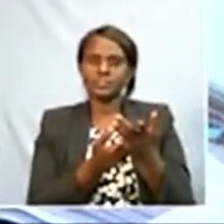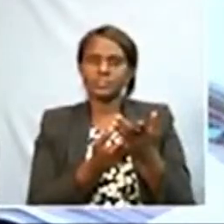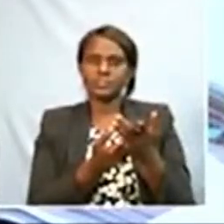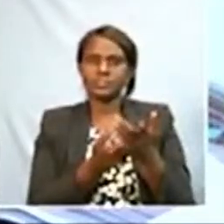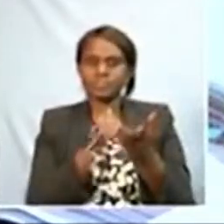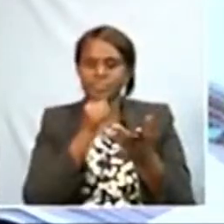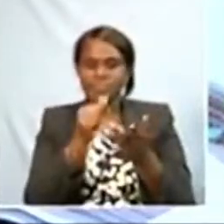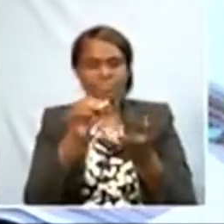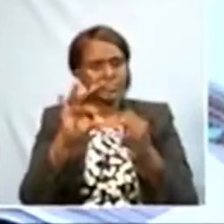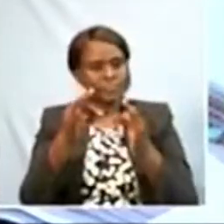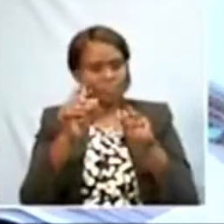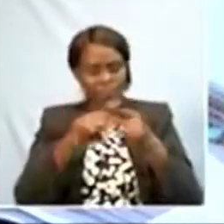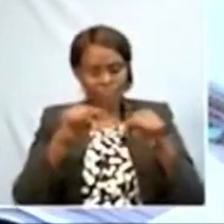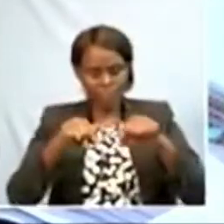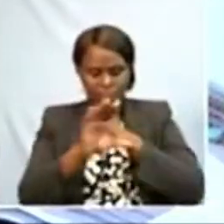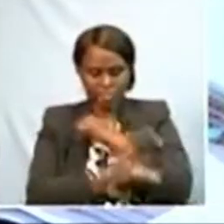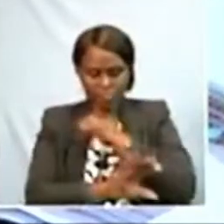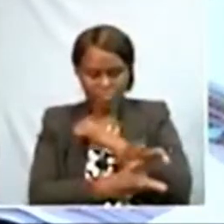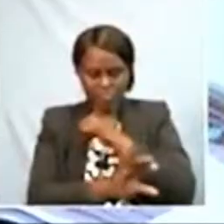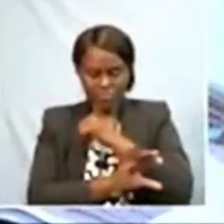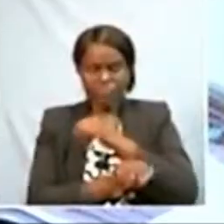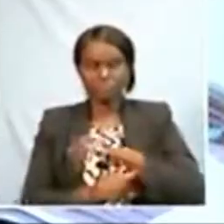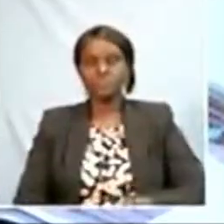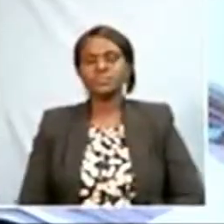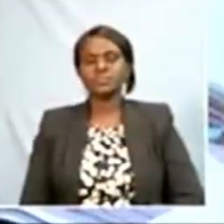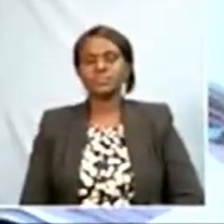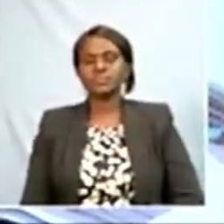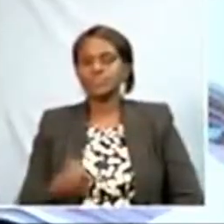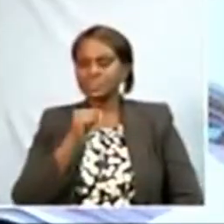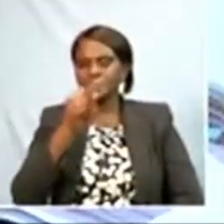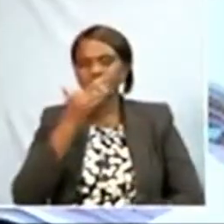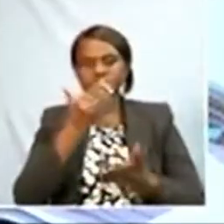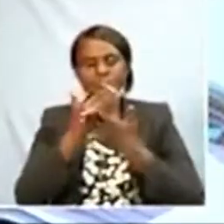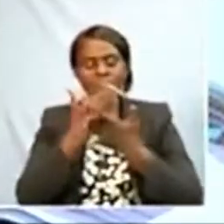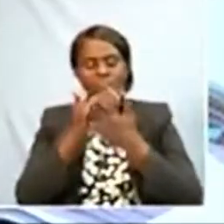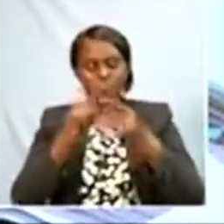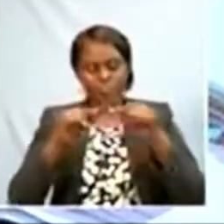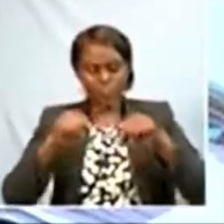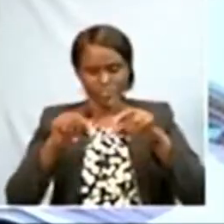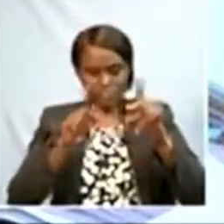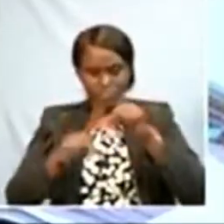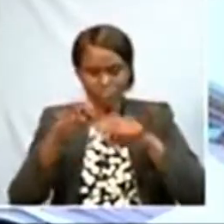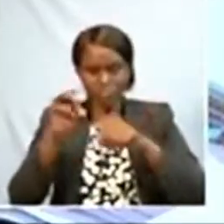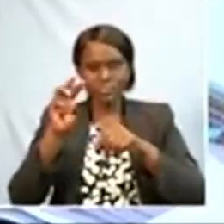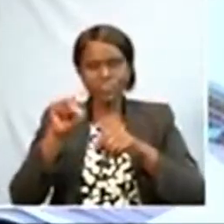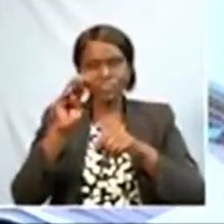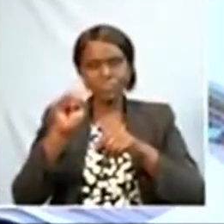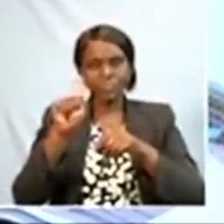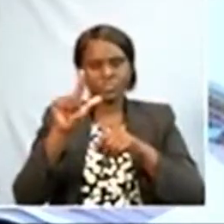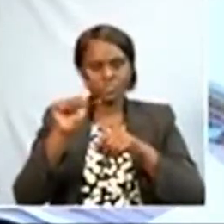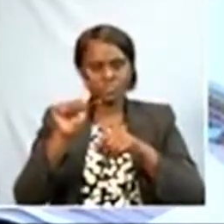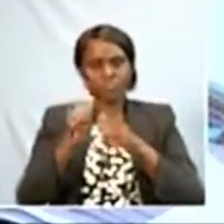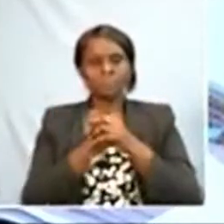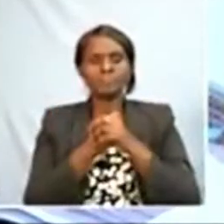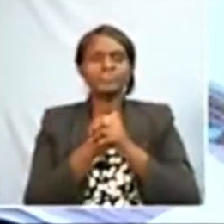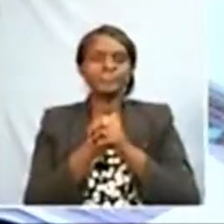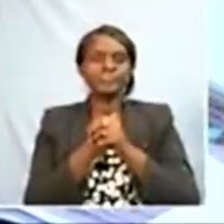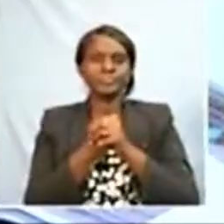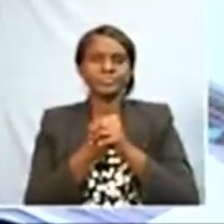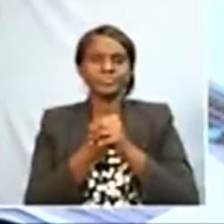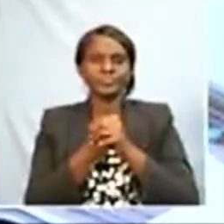It is not fair to this country. It is not fair to the people of MBALA.